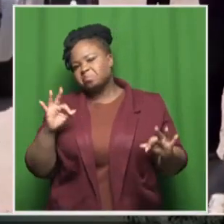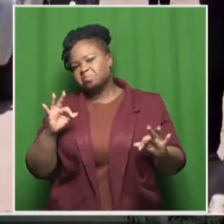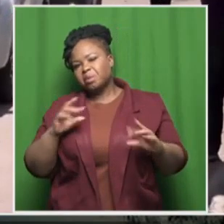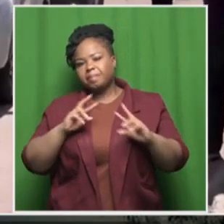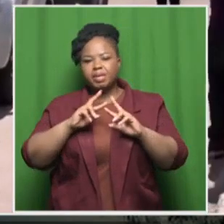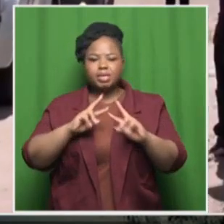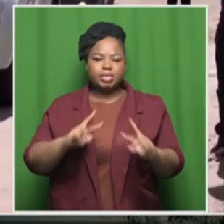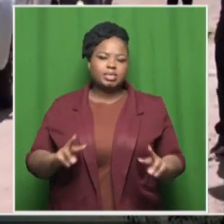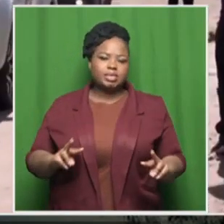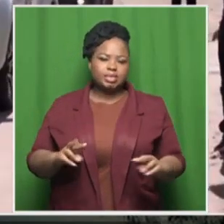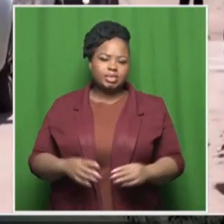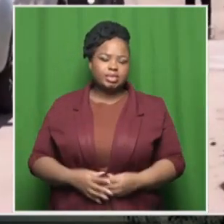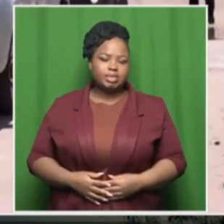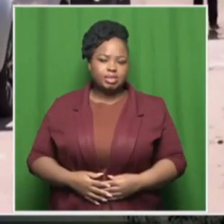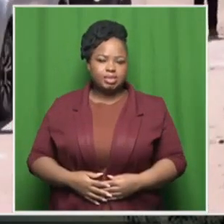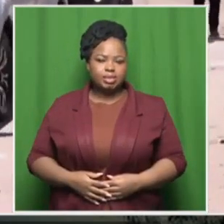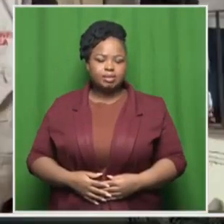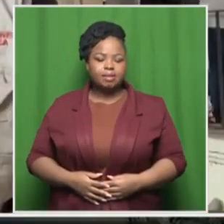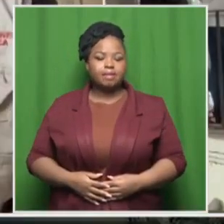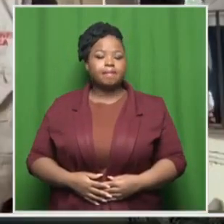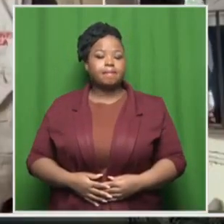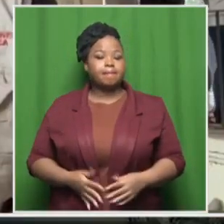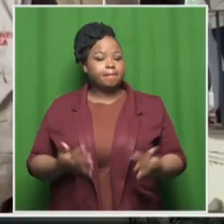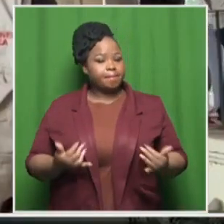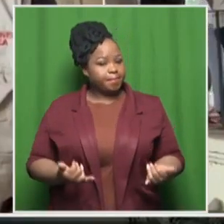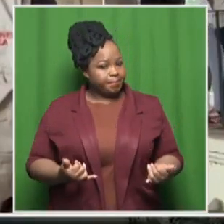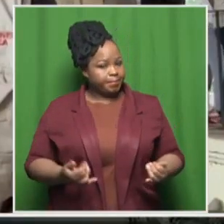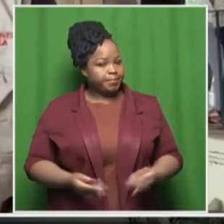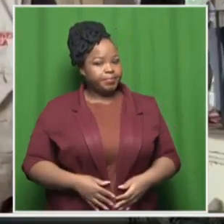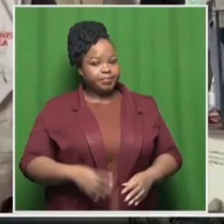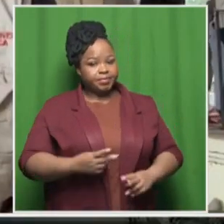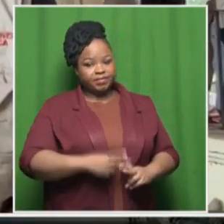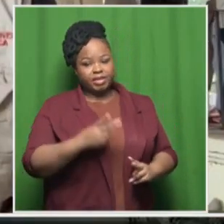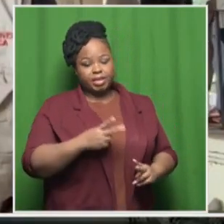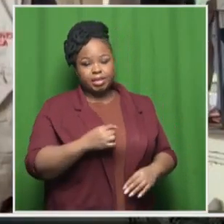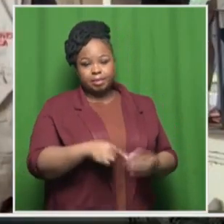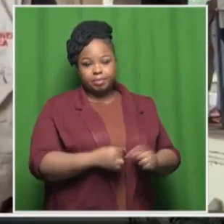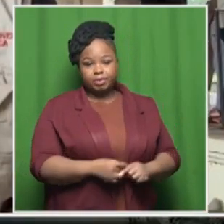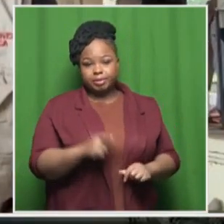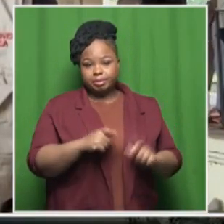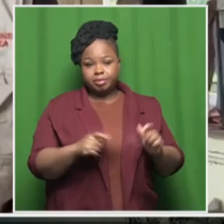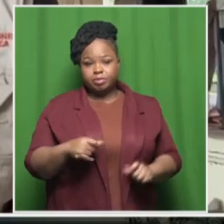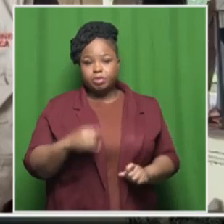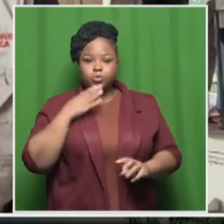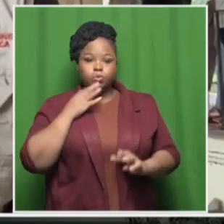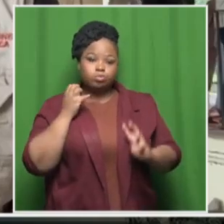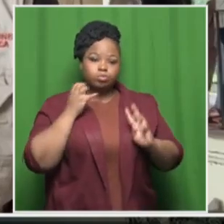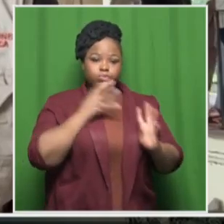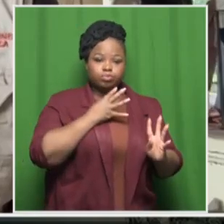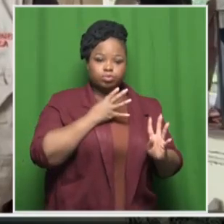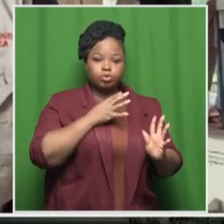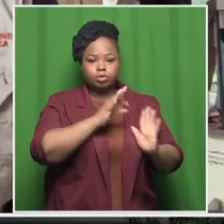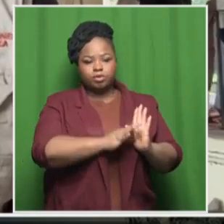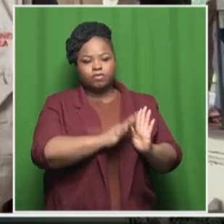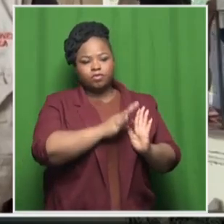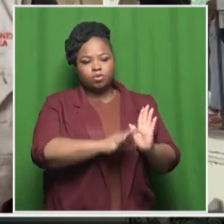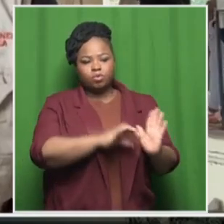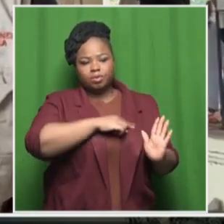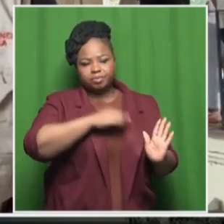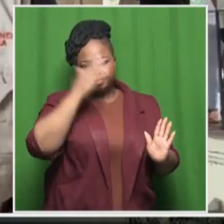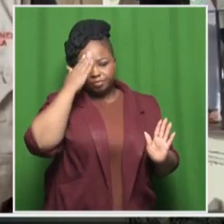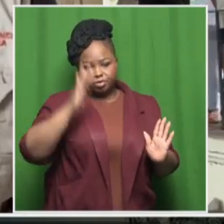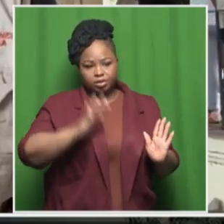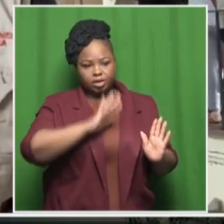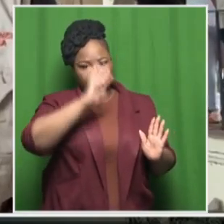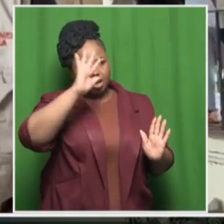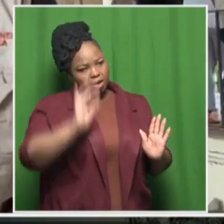peaceful. And just a final one regarding the electorate there, Nixon. And we know Africa as a whole is a